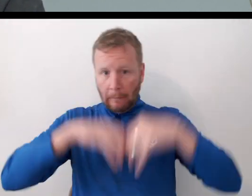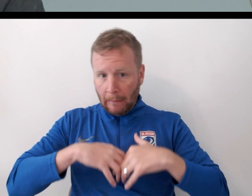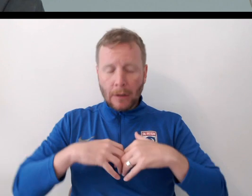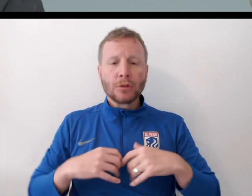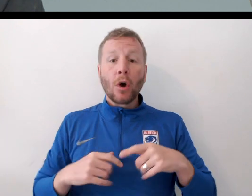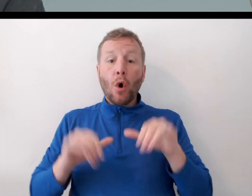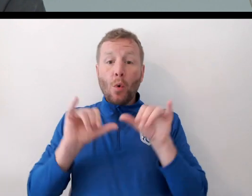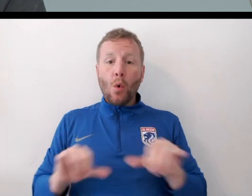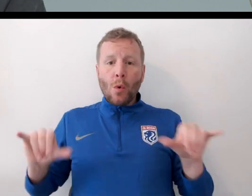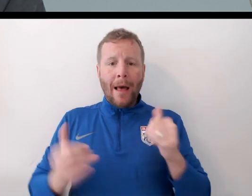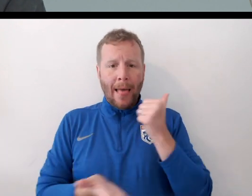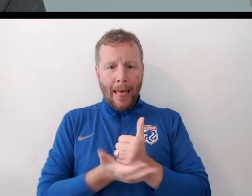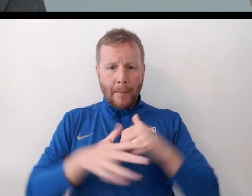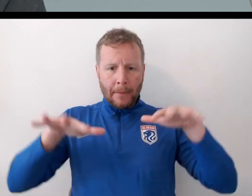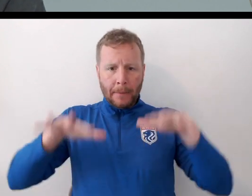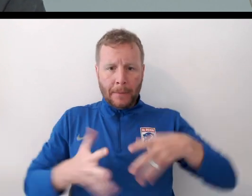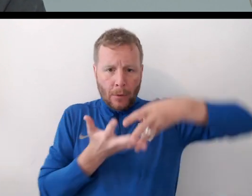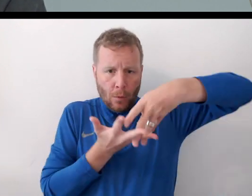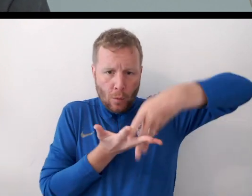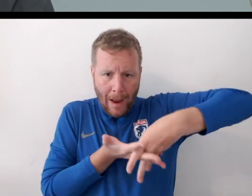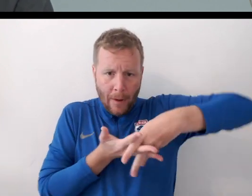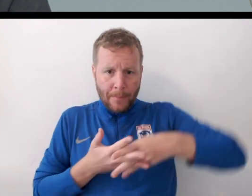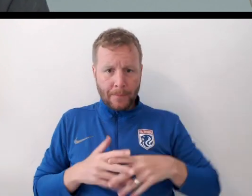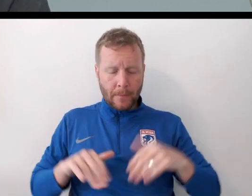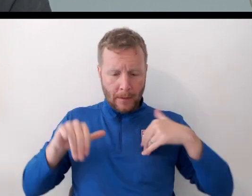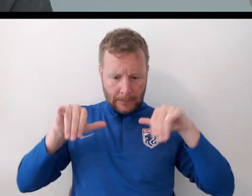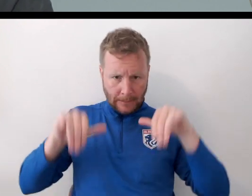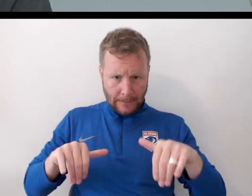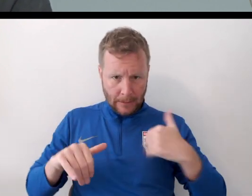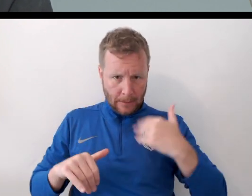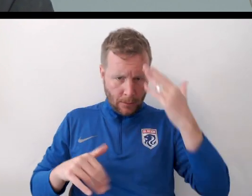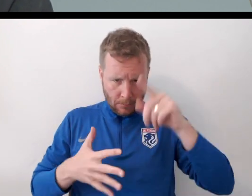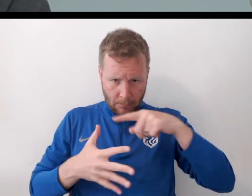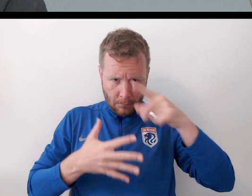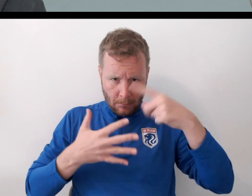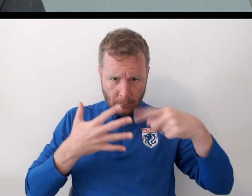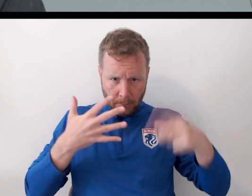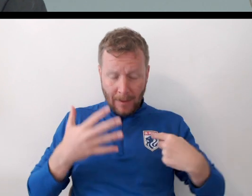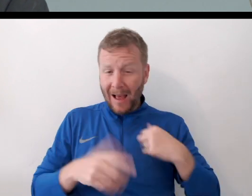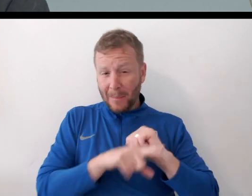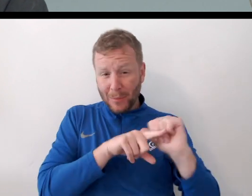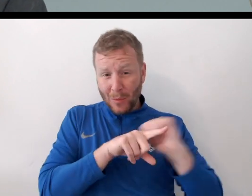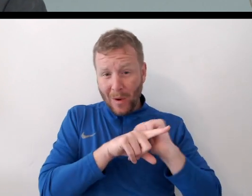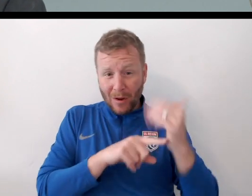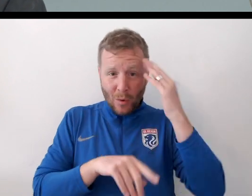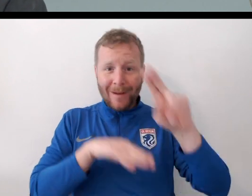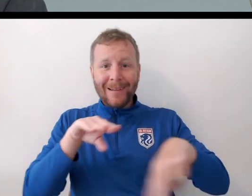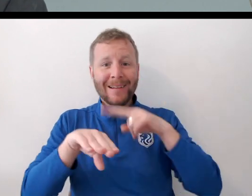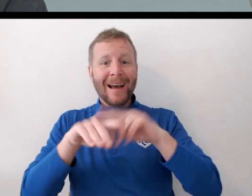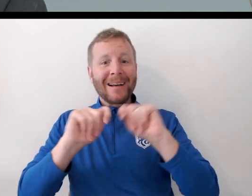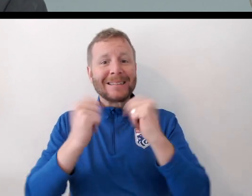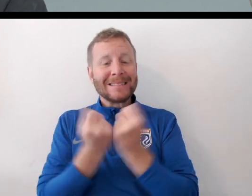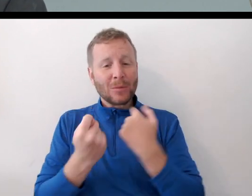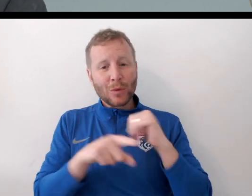you really present. And for me, just keeps me confident, because if I just stay with what I know, it's something I practiced a lot. Obviously, with the national team,